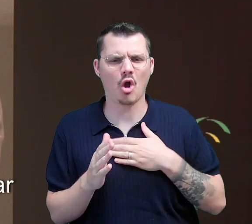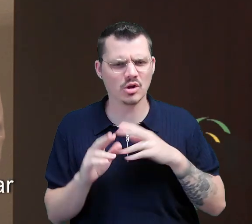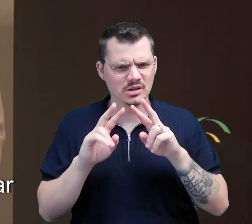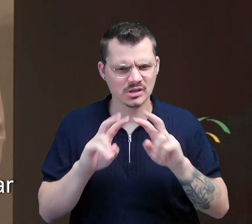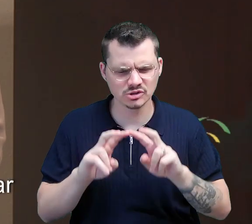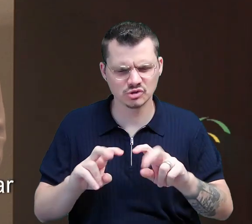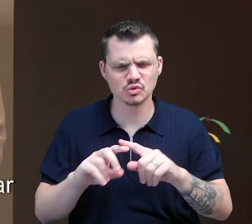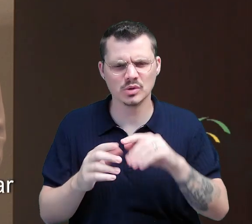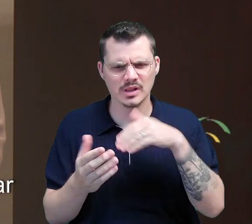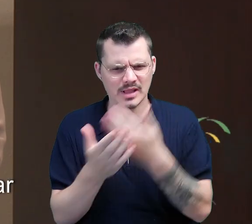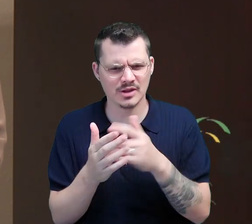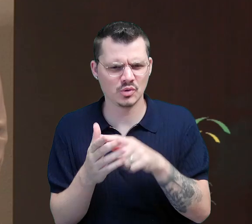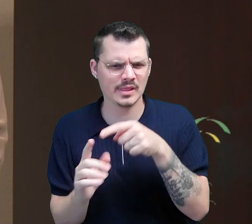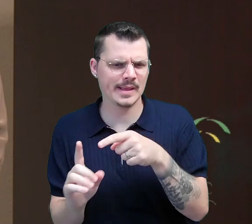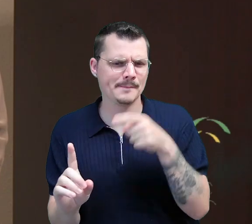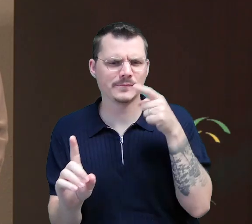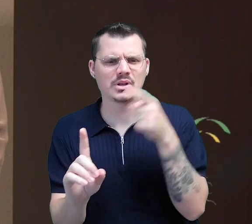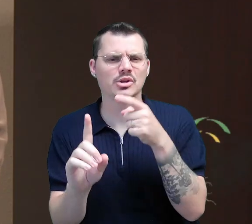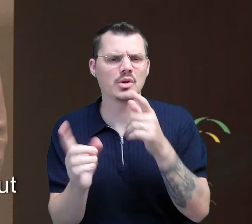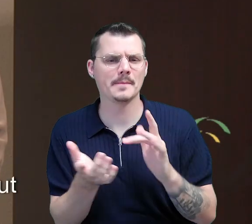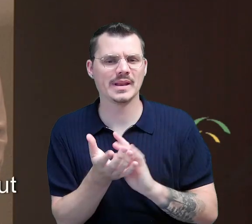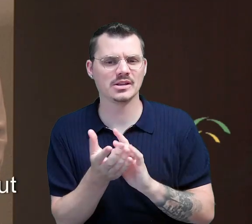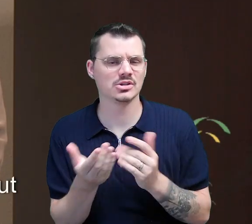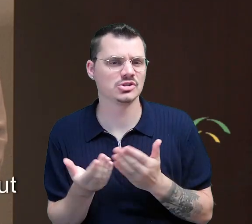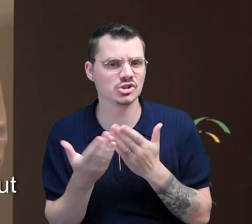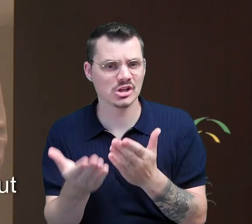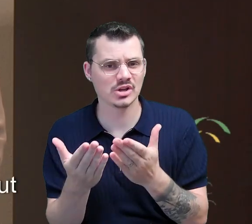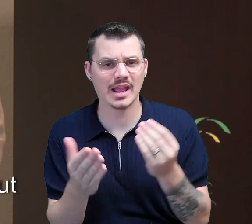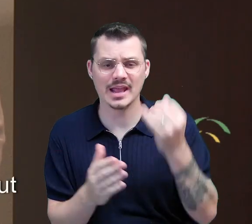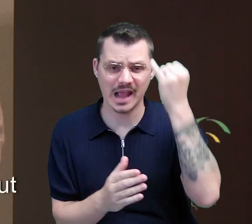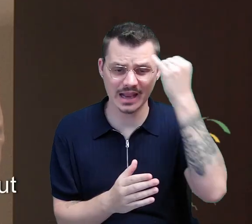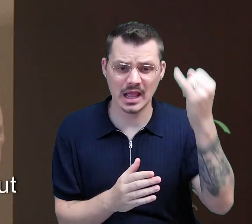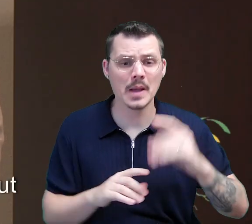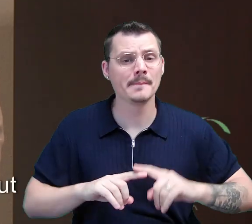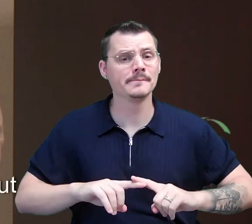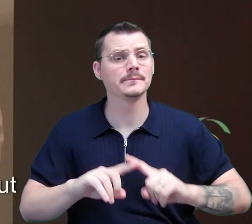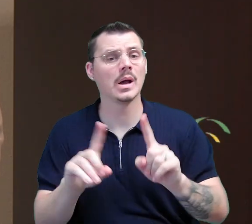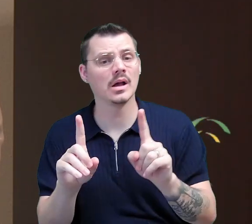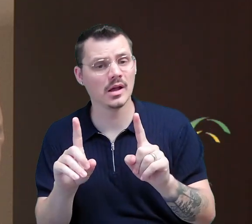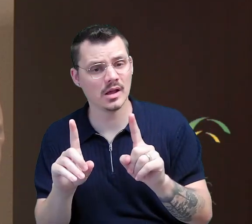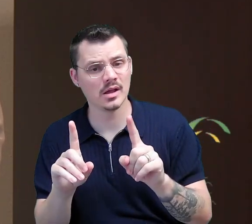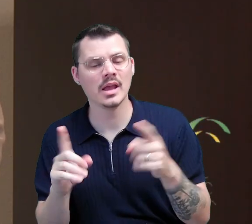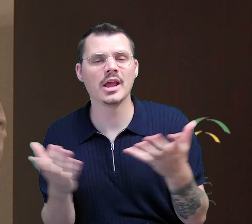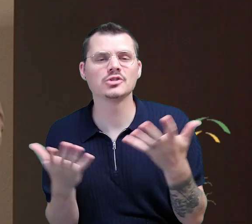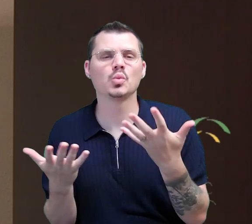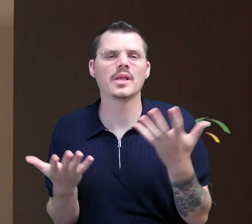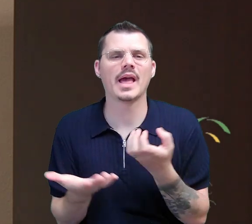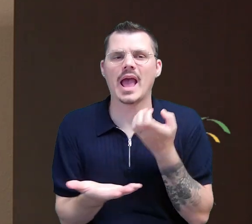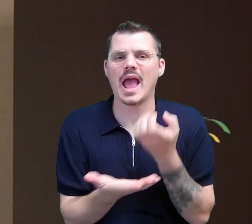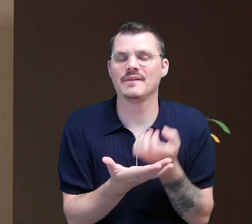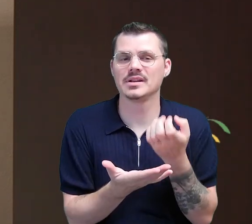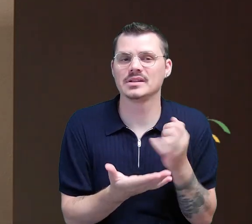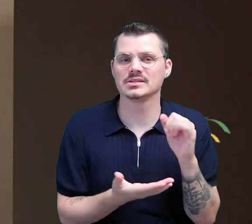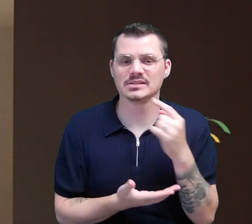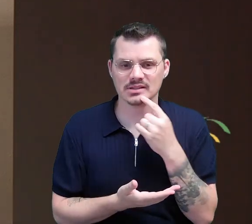deductions that led to this particular medication suggestion and idea, but here's what the